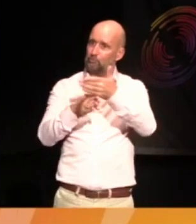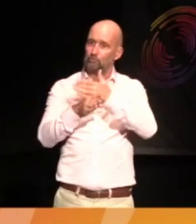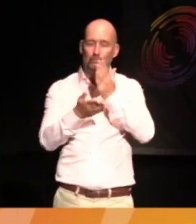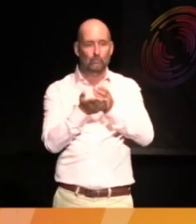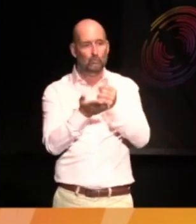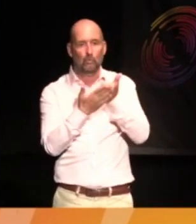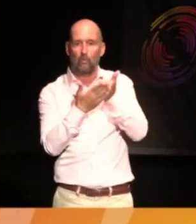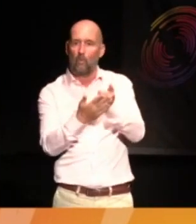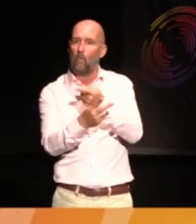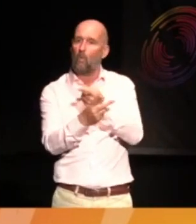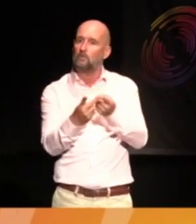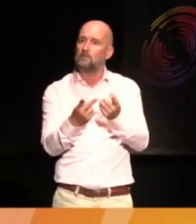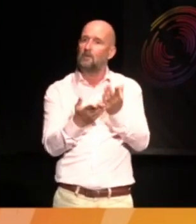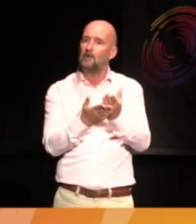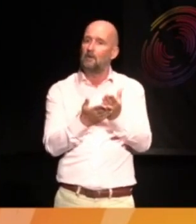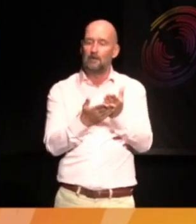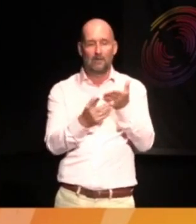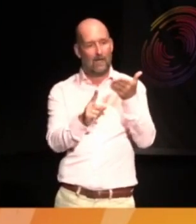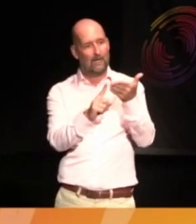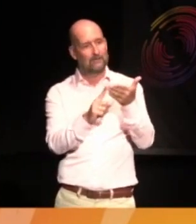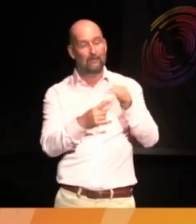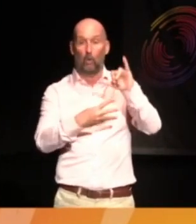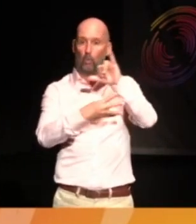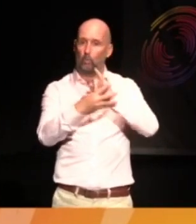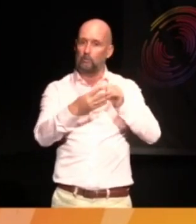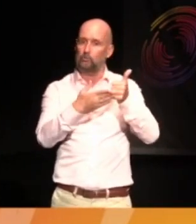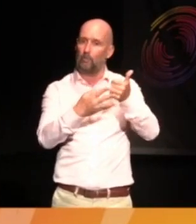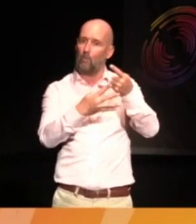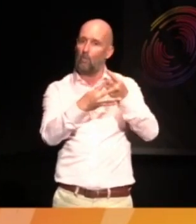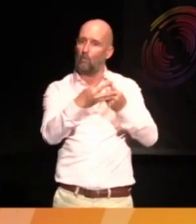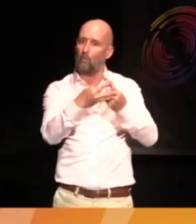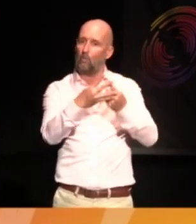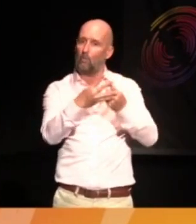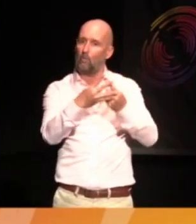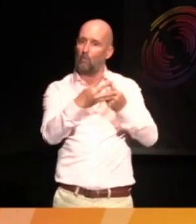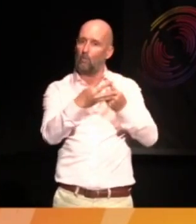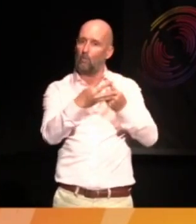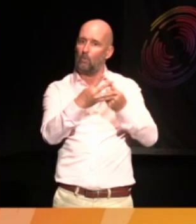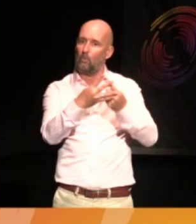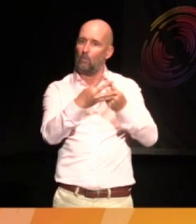that you need and to identify the support that you need. And you need that space to be able